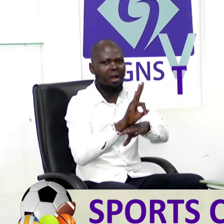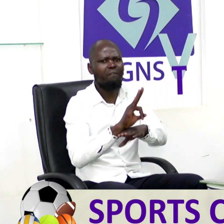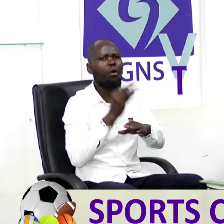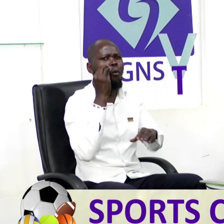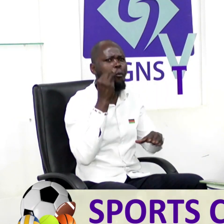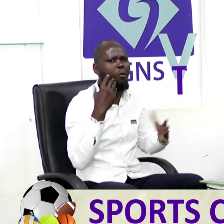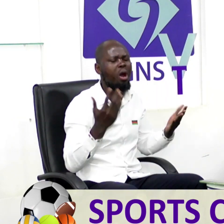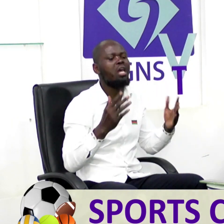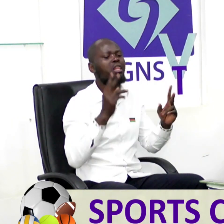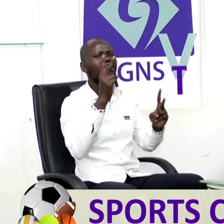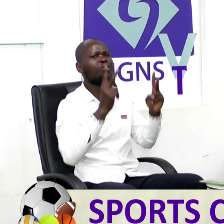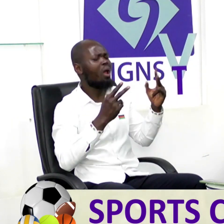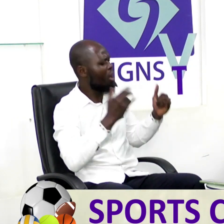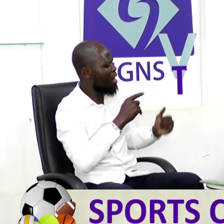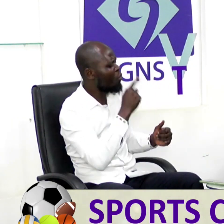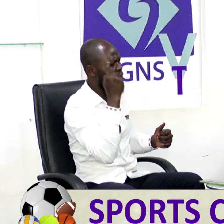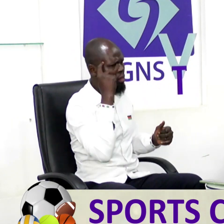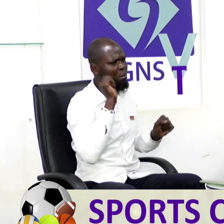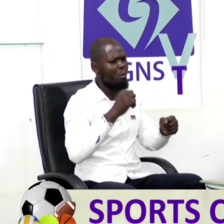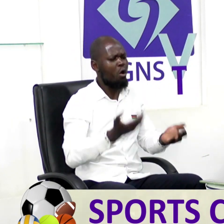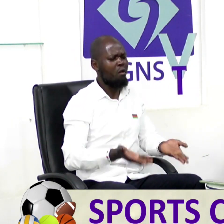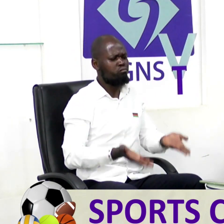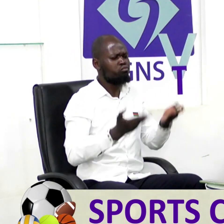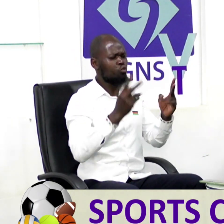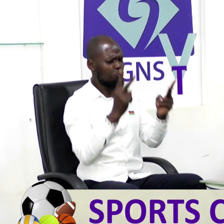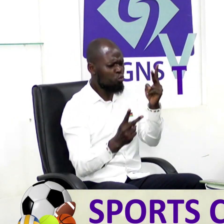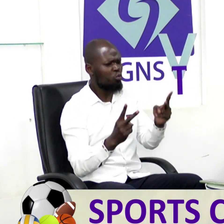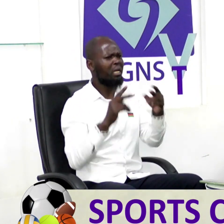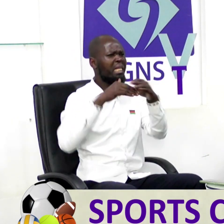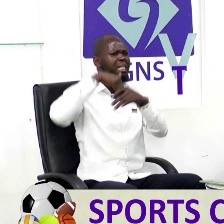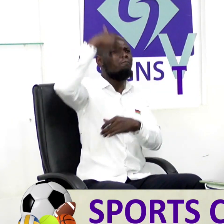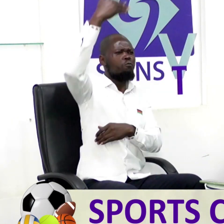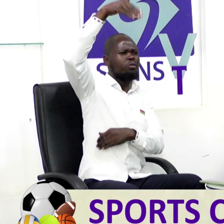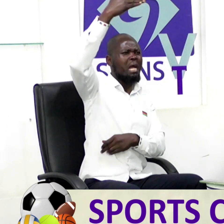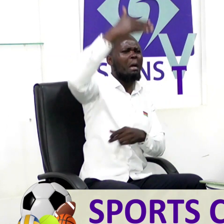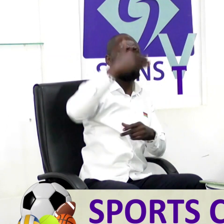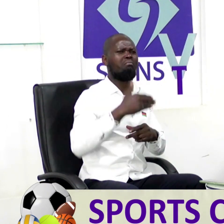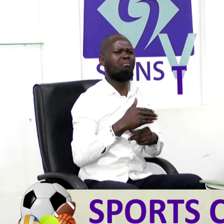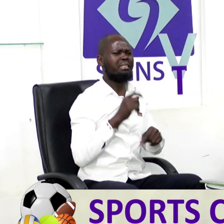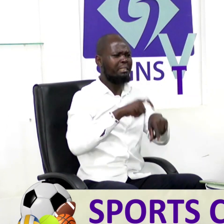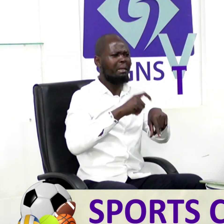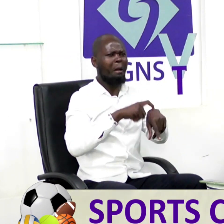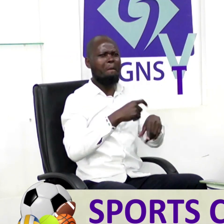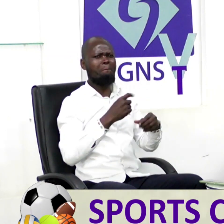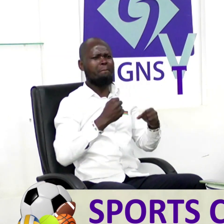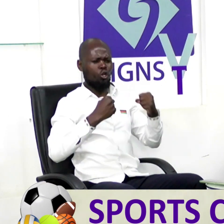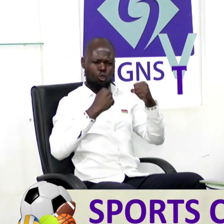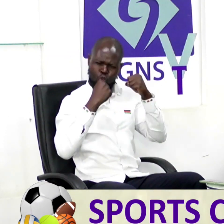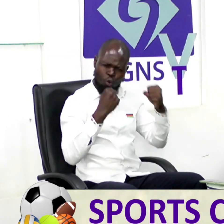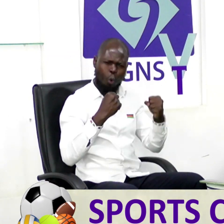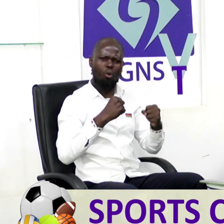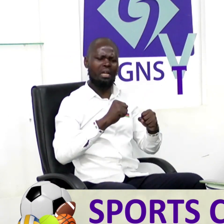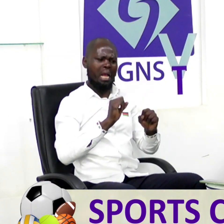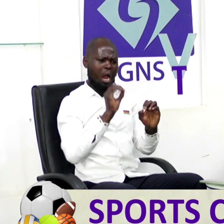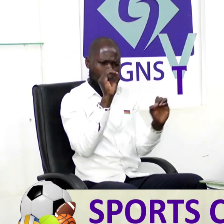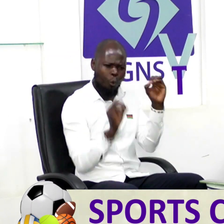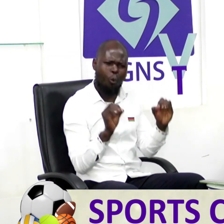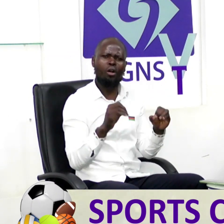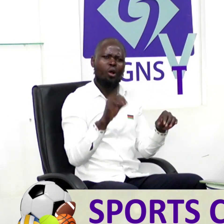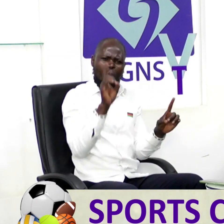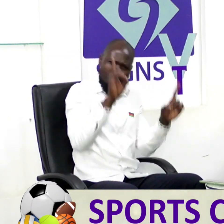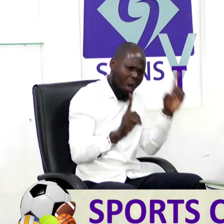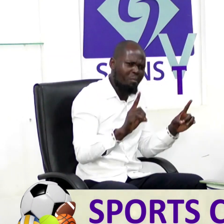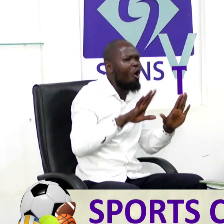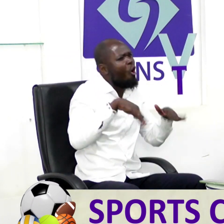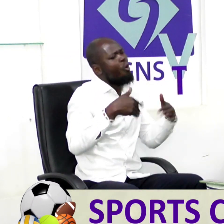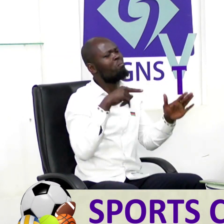game? So Algeria and Burkina Faso, it was 2-2. What do you think it will to be done so that it can improve in future